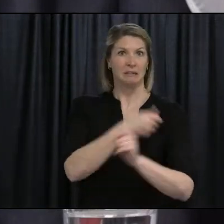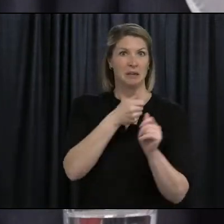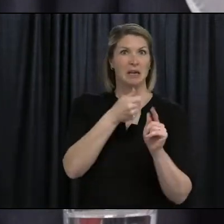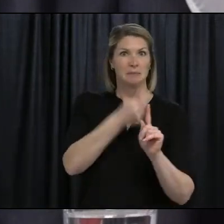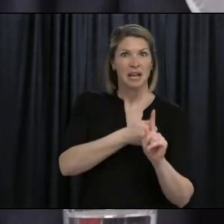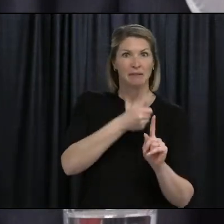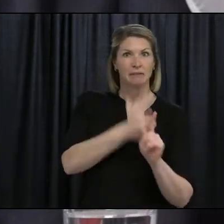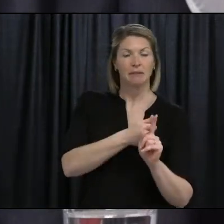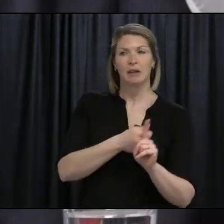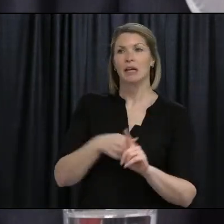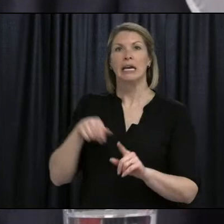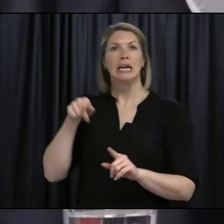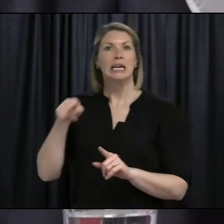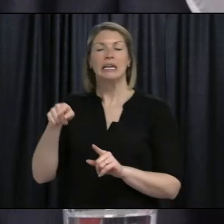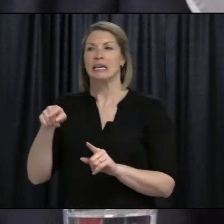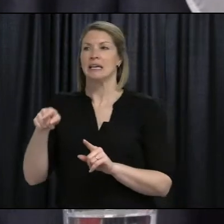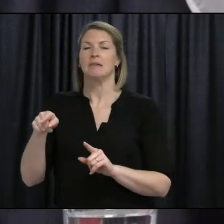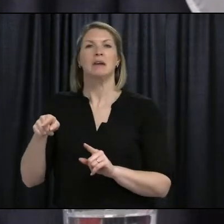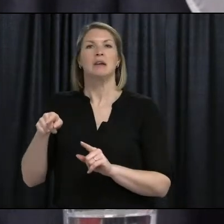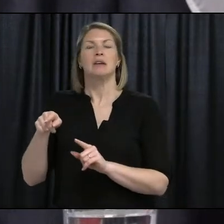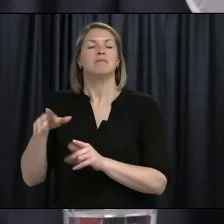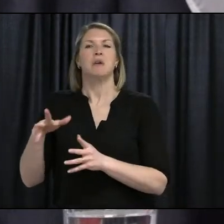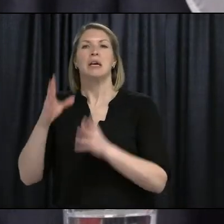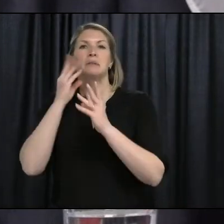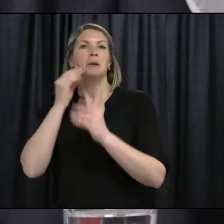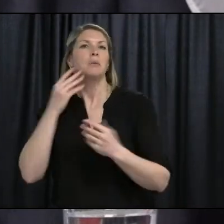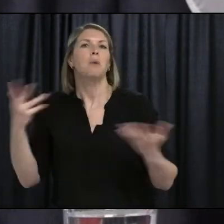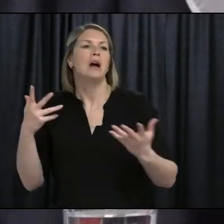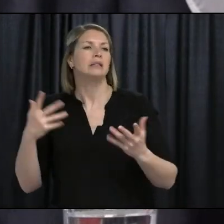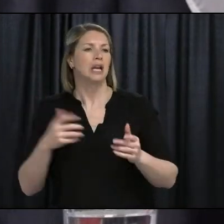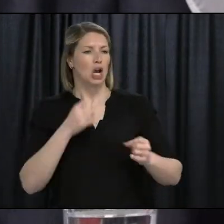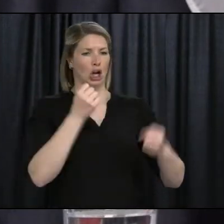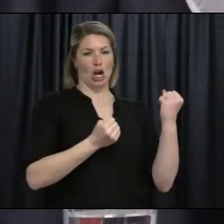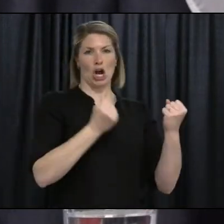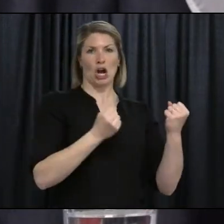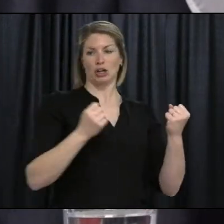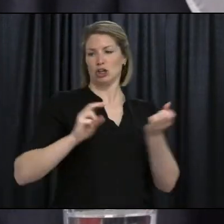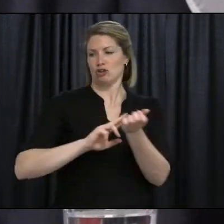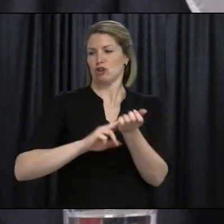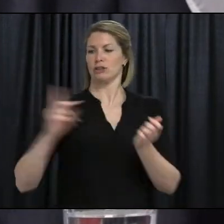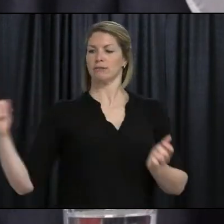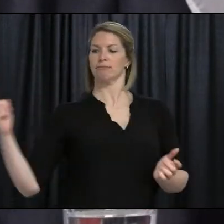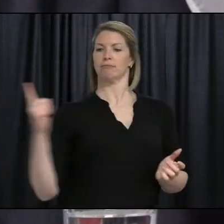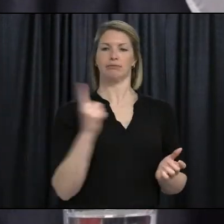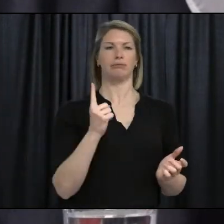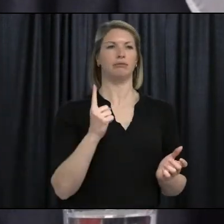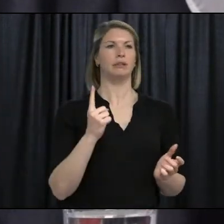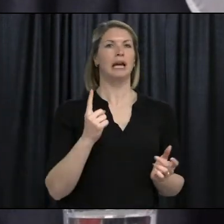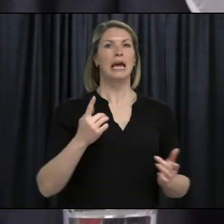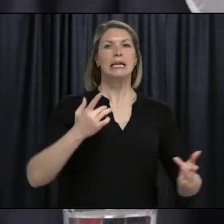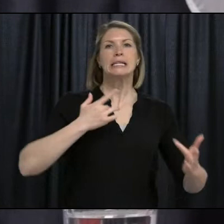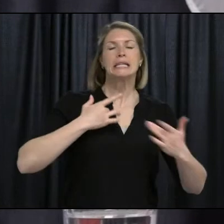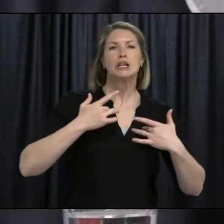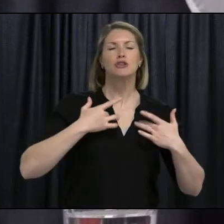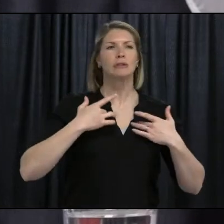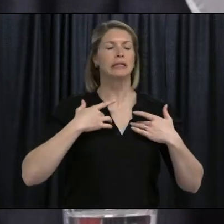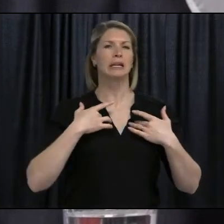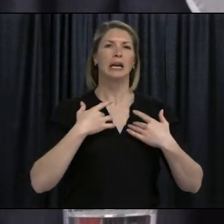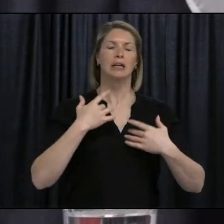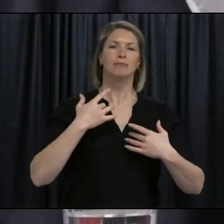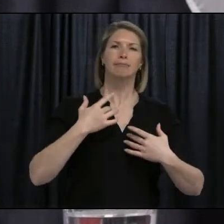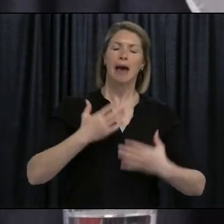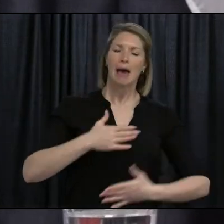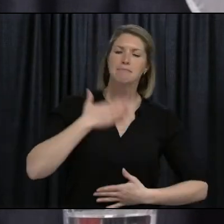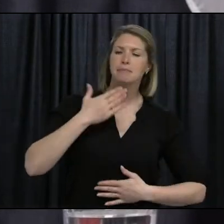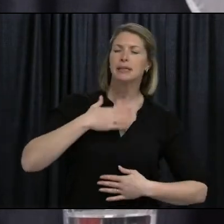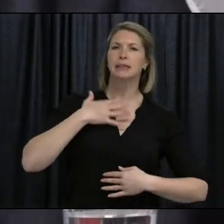no sensory overload, and it was really a remarkably stress-free experience, both for him,